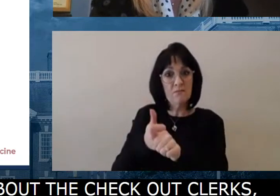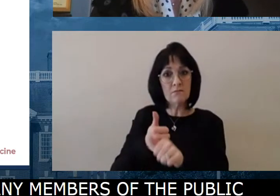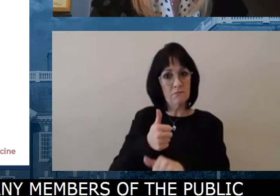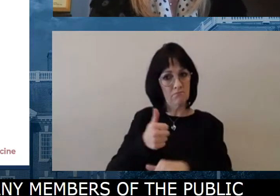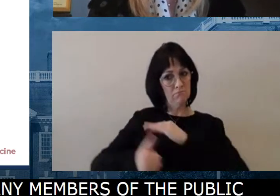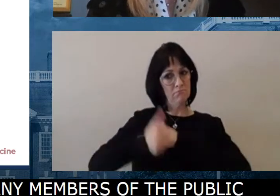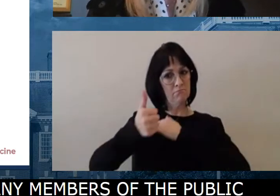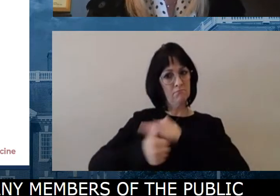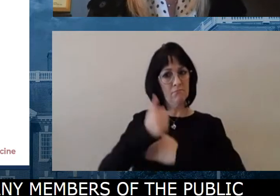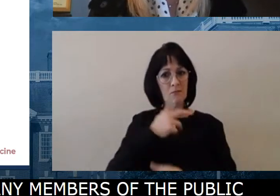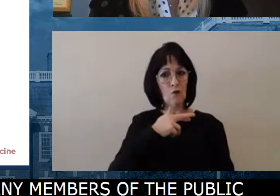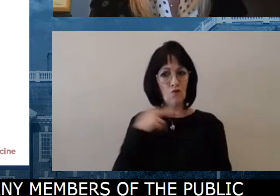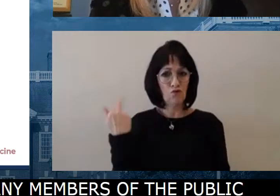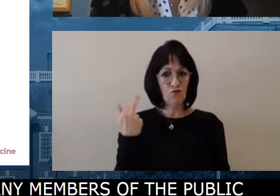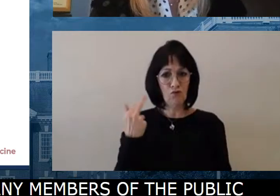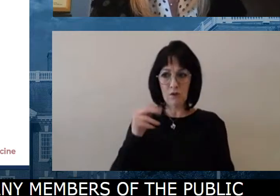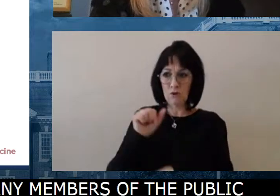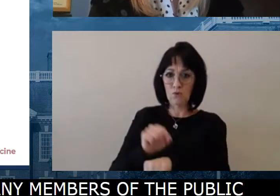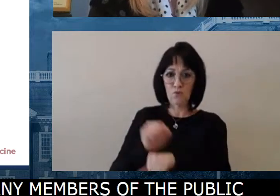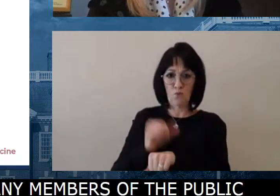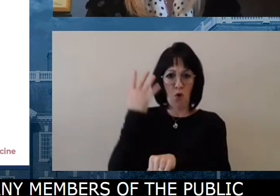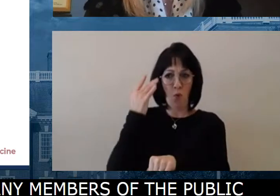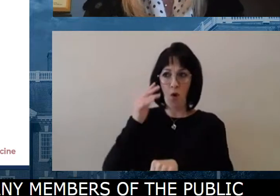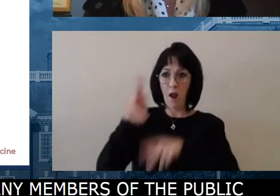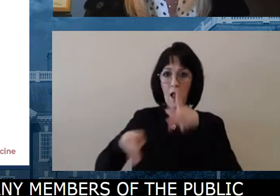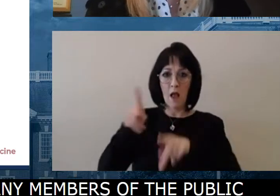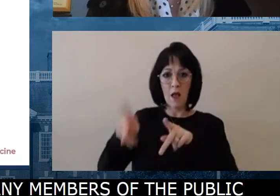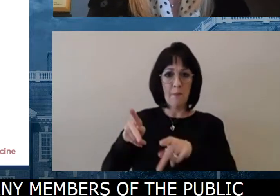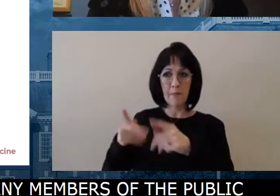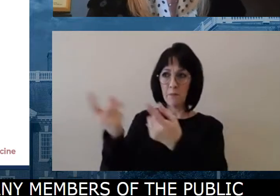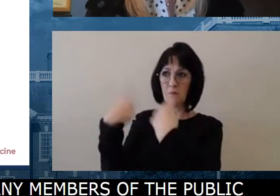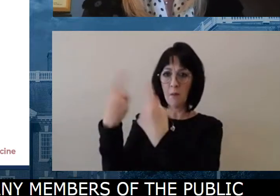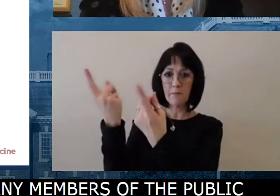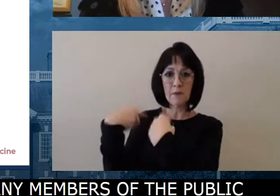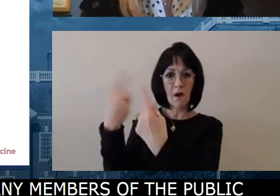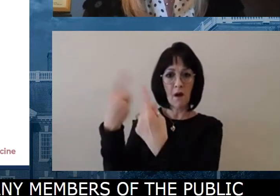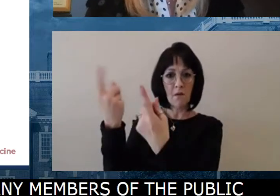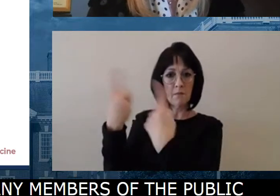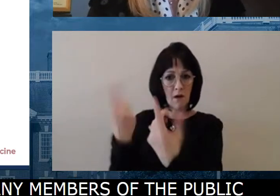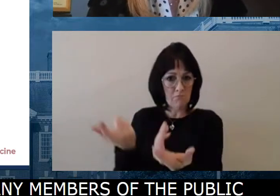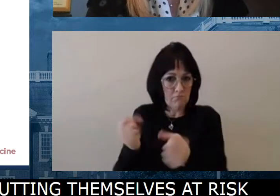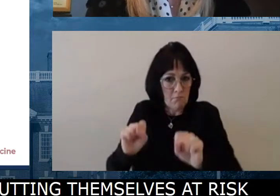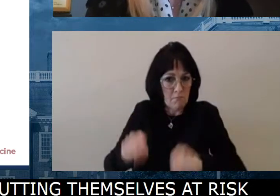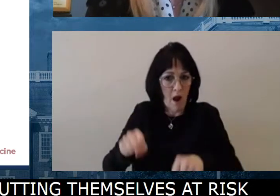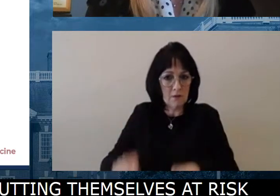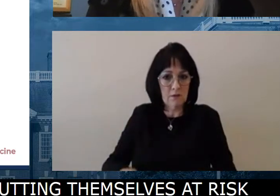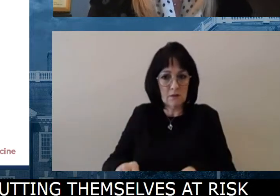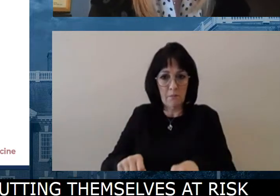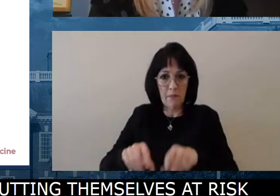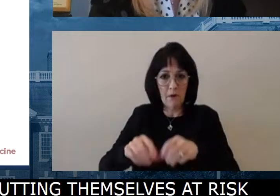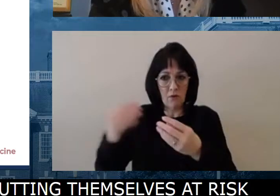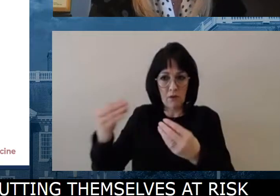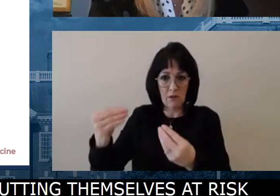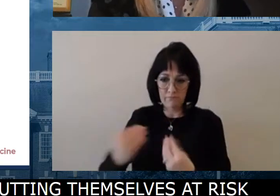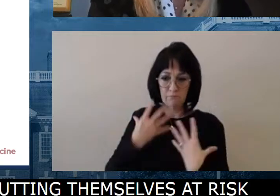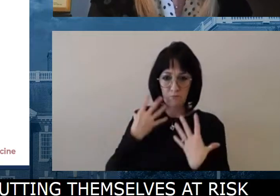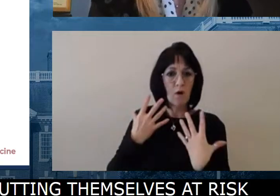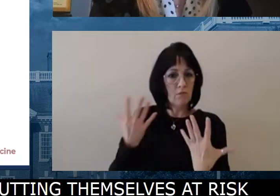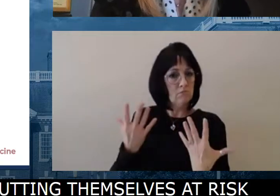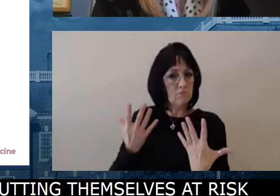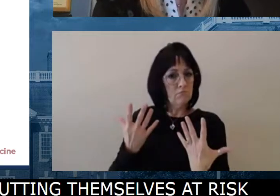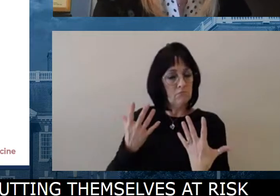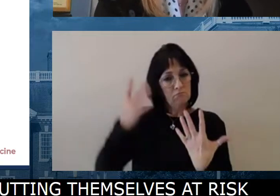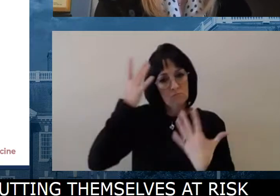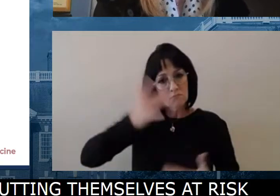get started with the vaccination of frontline grocery store workers this week and next. Public transit bus